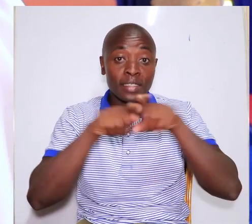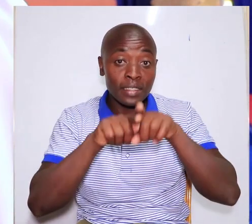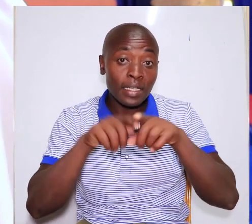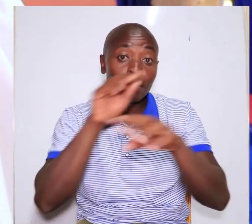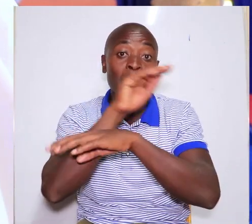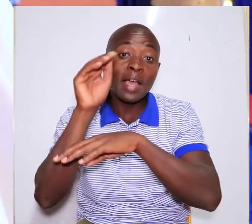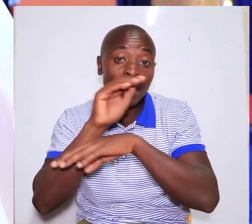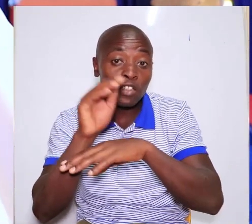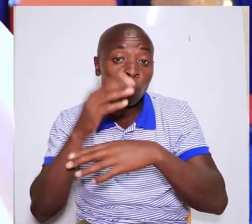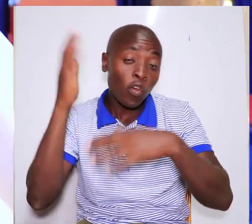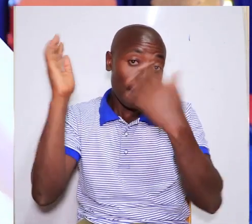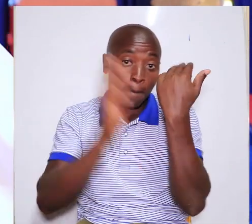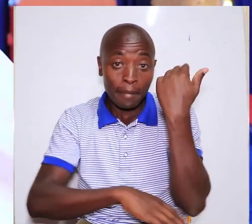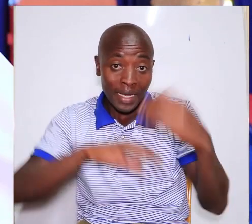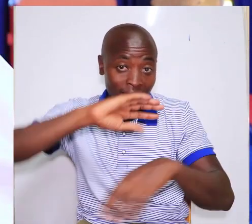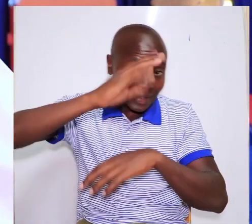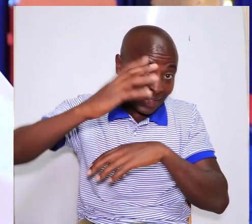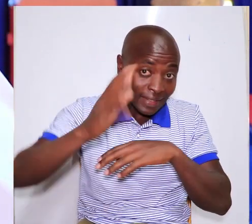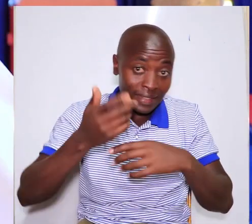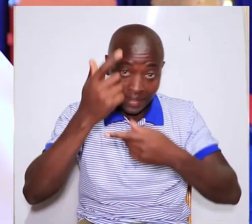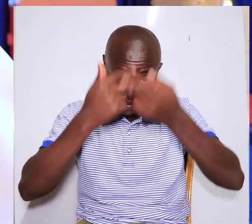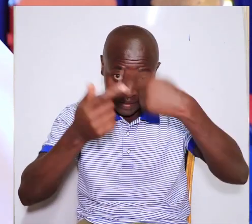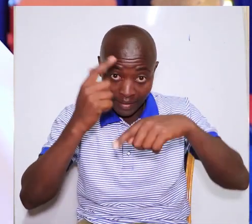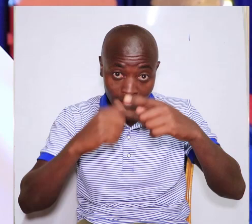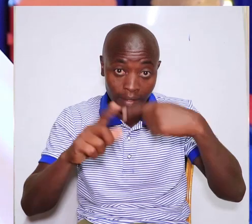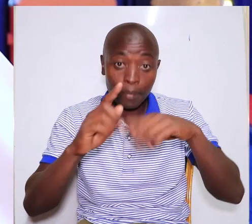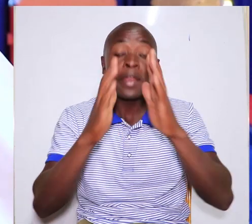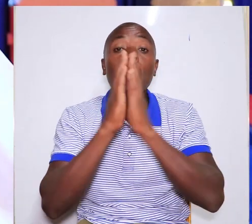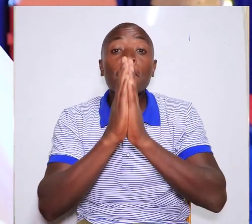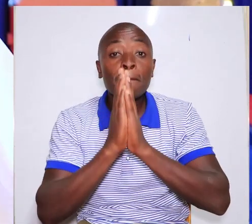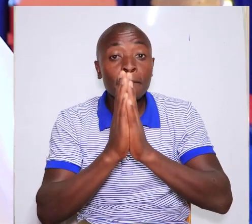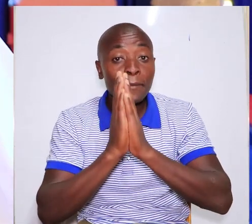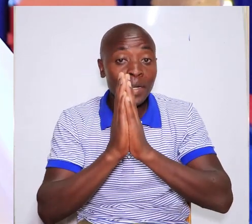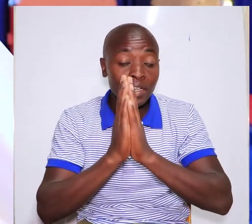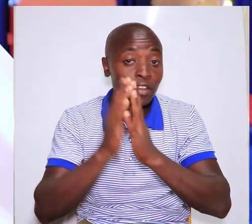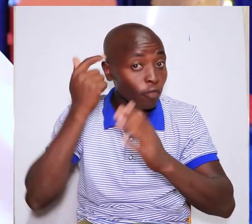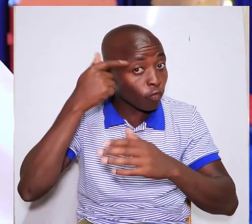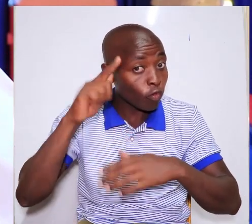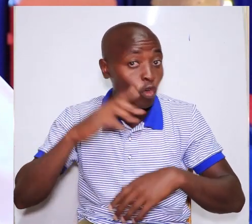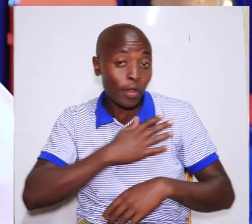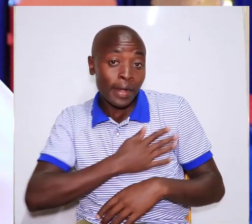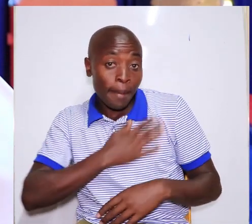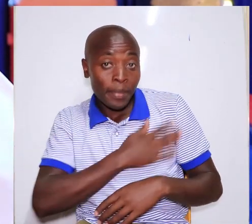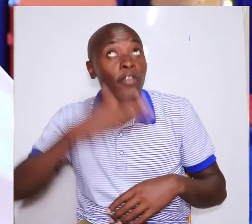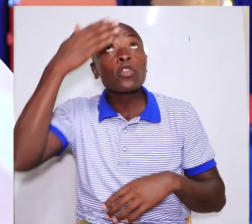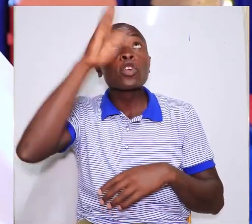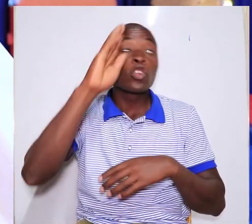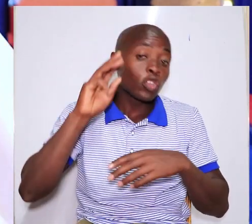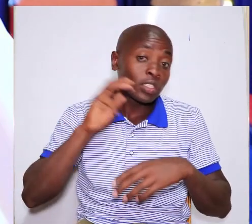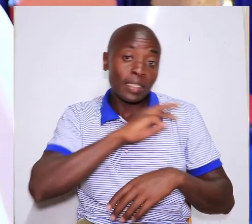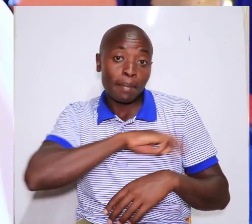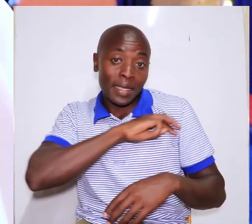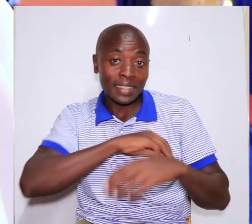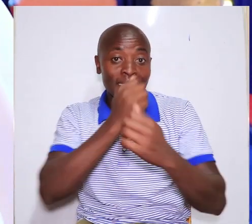rotten city. He appeared and pleaded for that land and appealed for God's mercy,